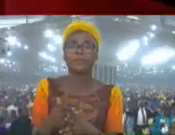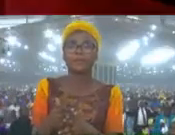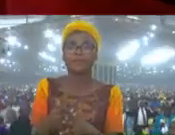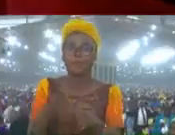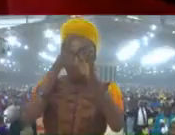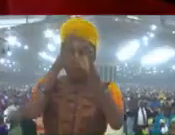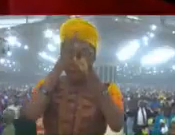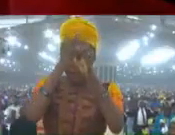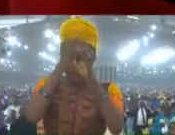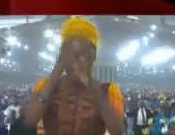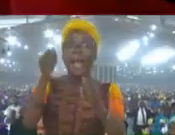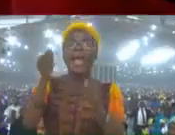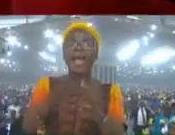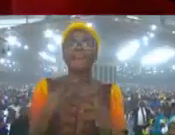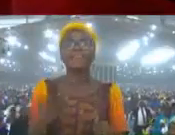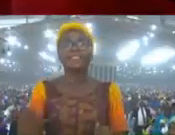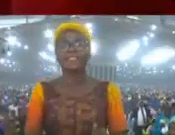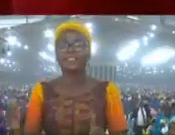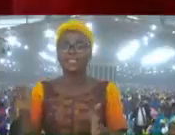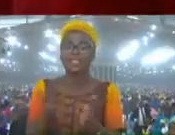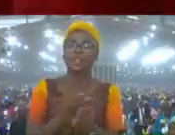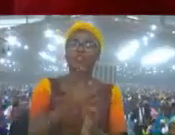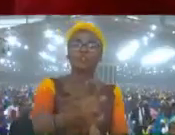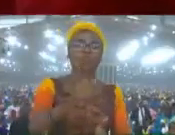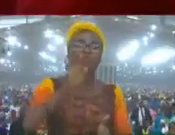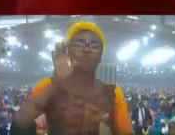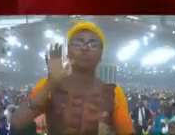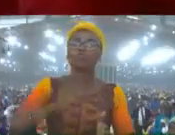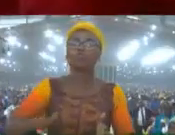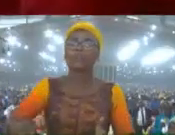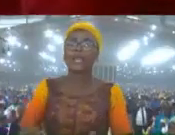Father, everything your children have asked for tonight,